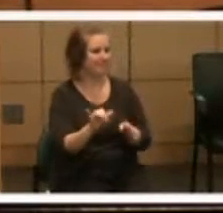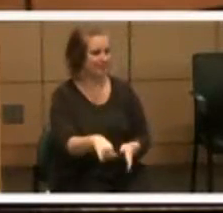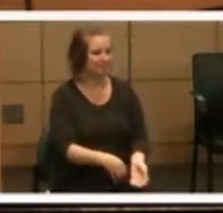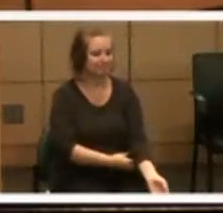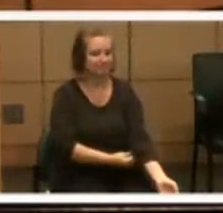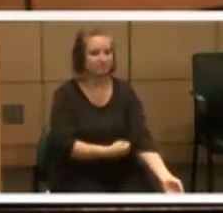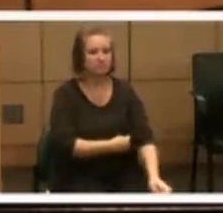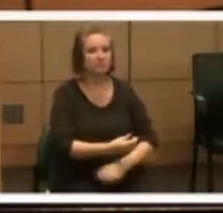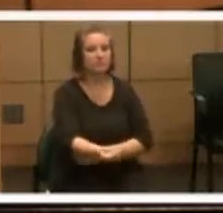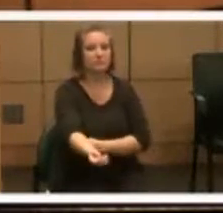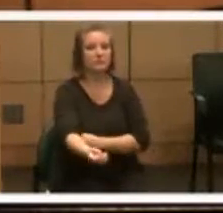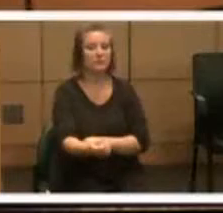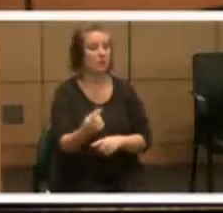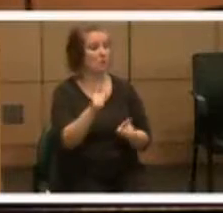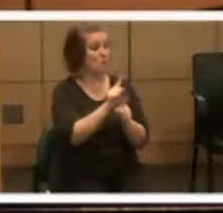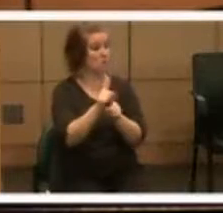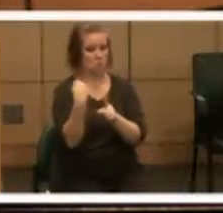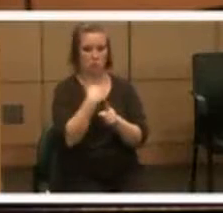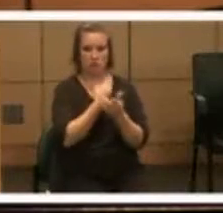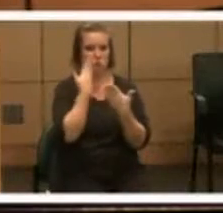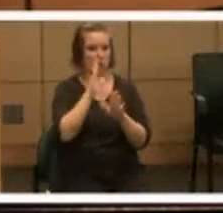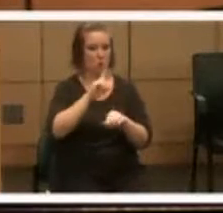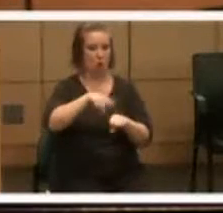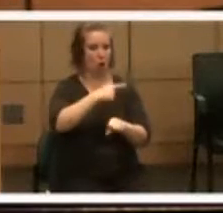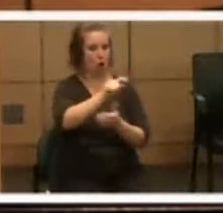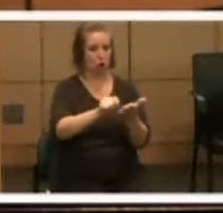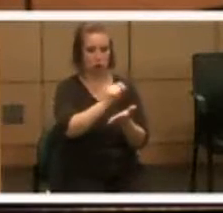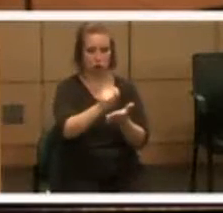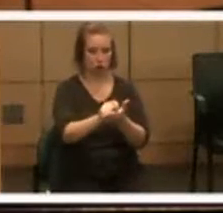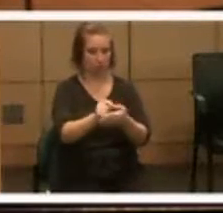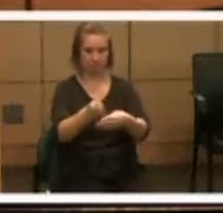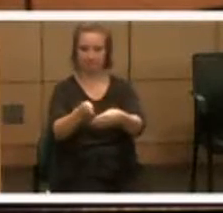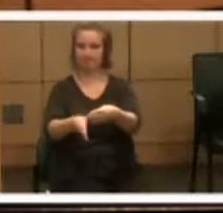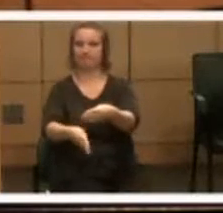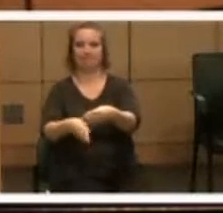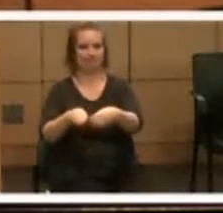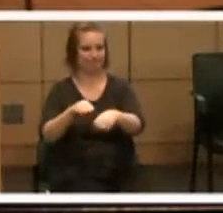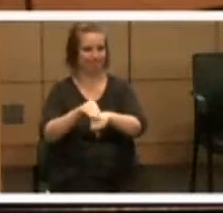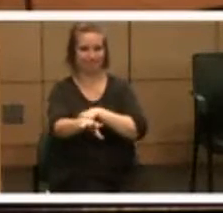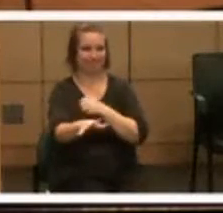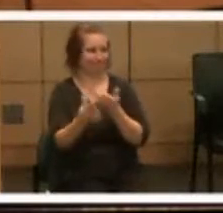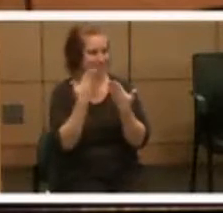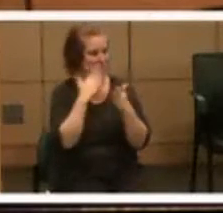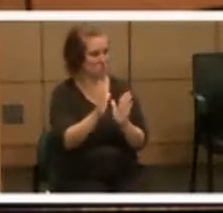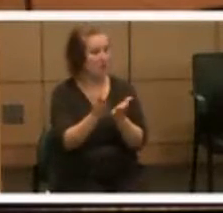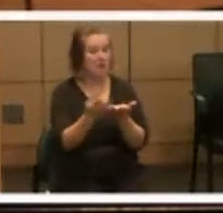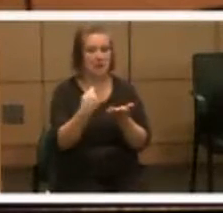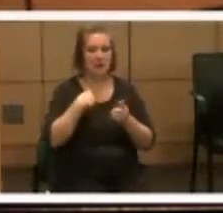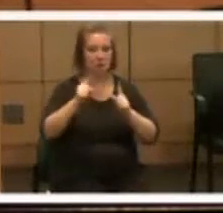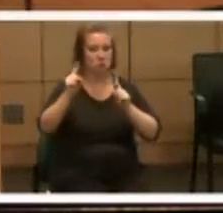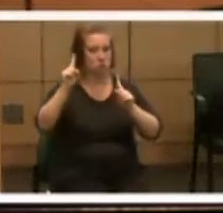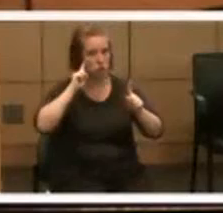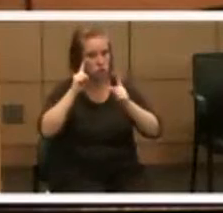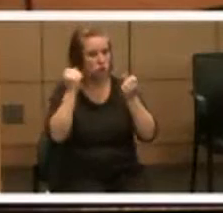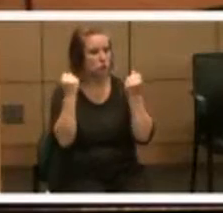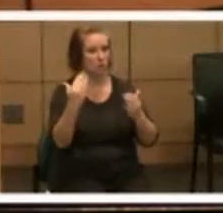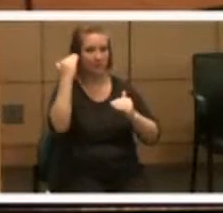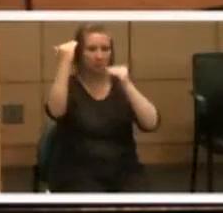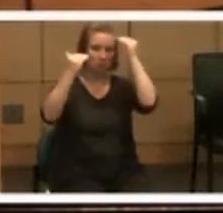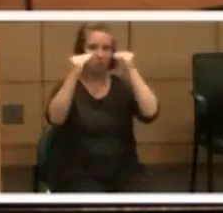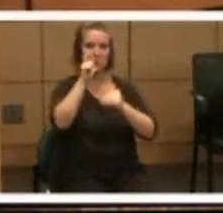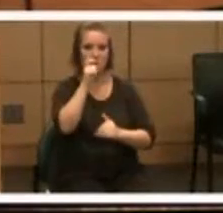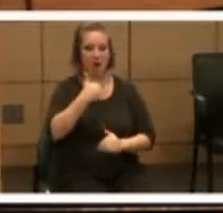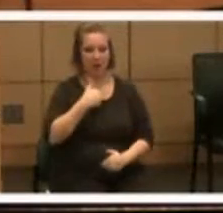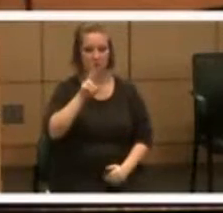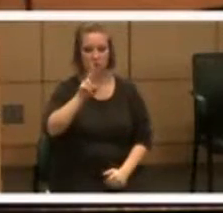Okay, and the problem is we also don't know what the long-term sequela of this is going to be. I've heard so many adults with unilateral hearing